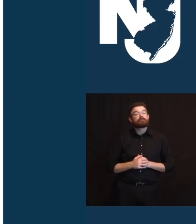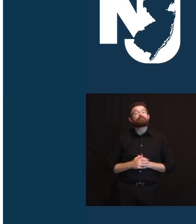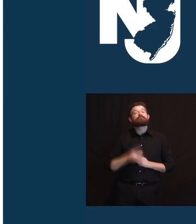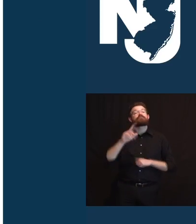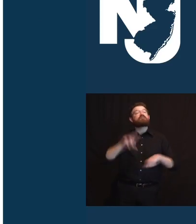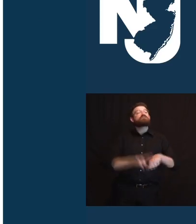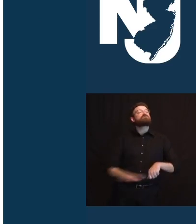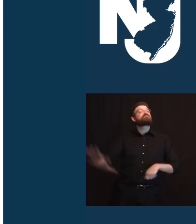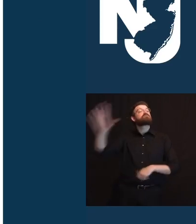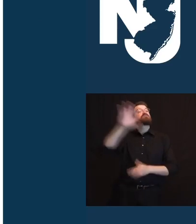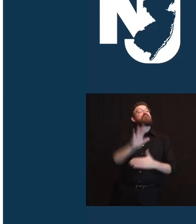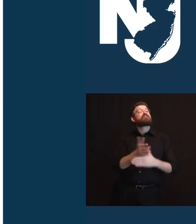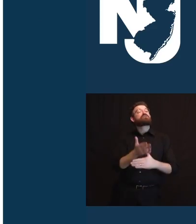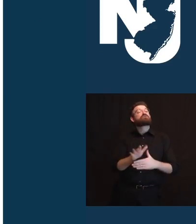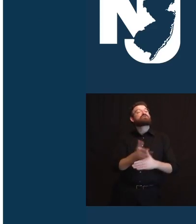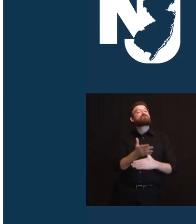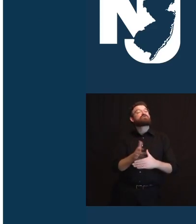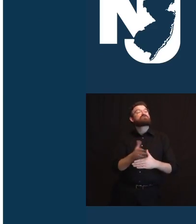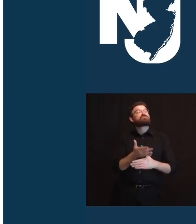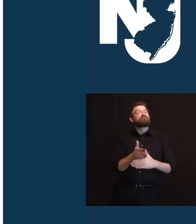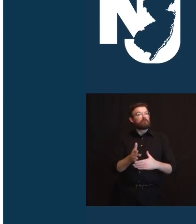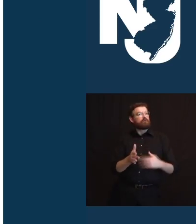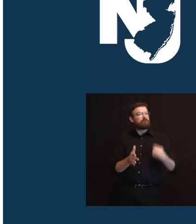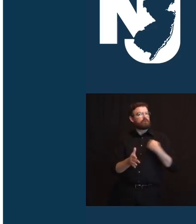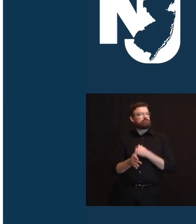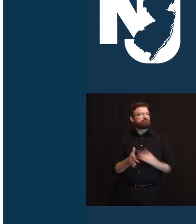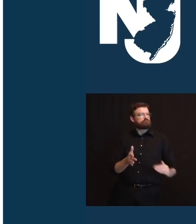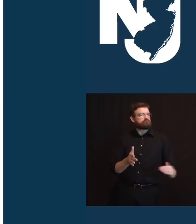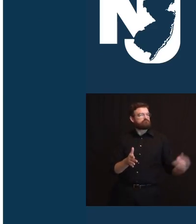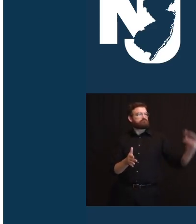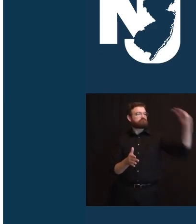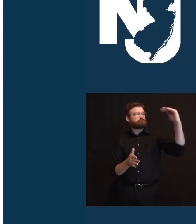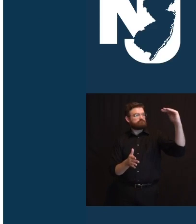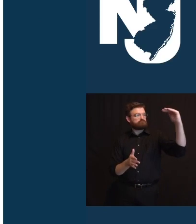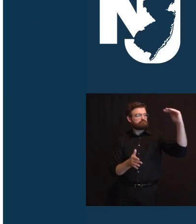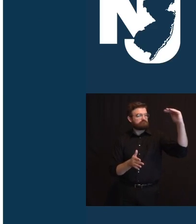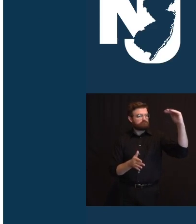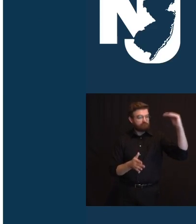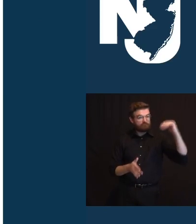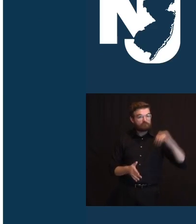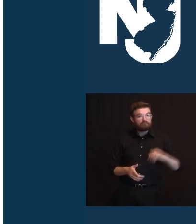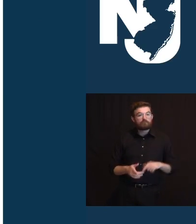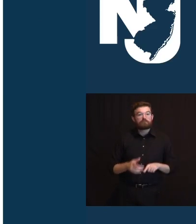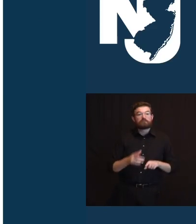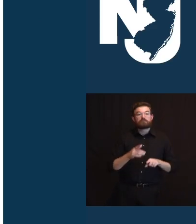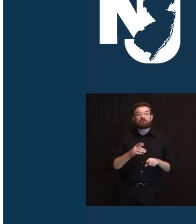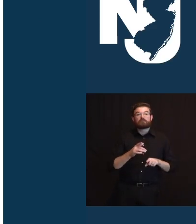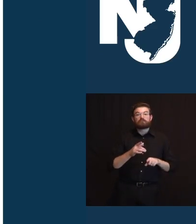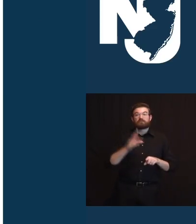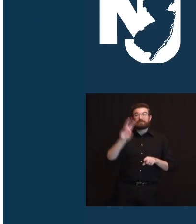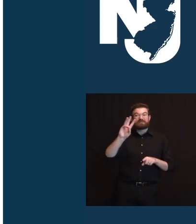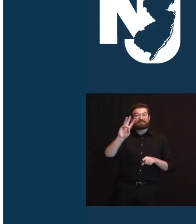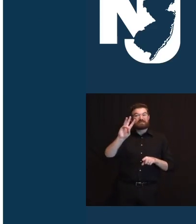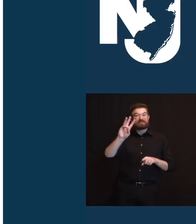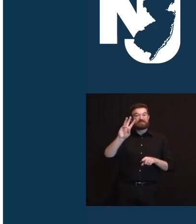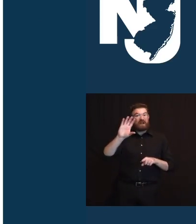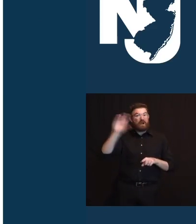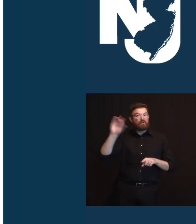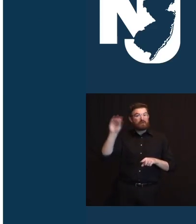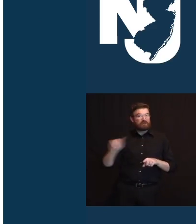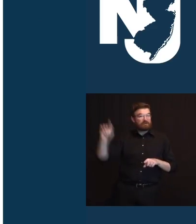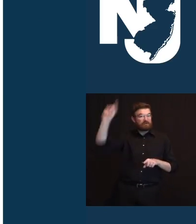6 counties now have a response rate better than 70%, placing them among the top 12 in the entire